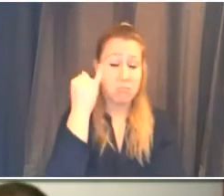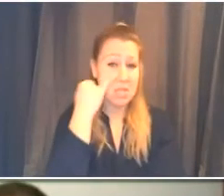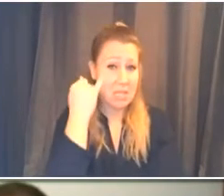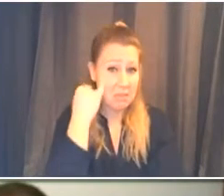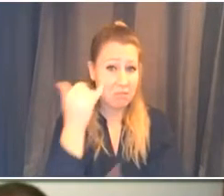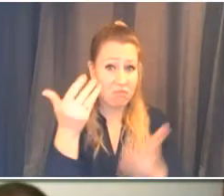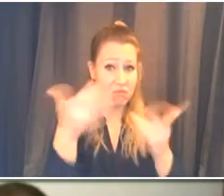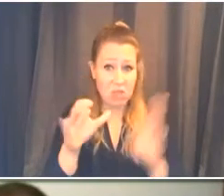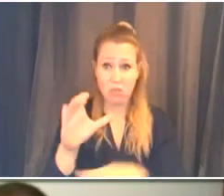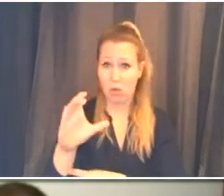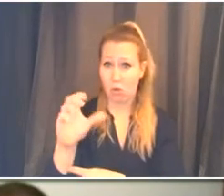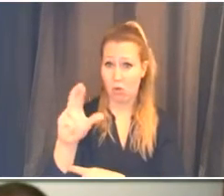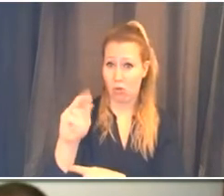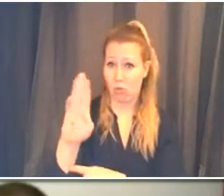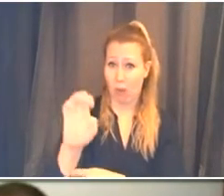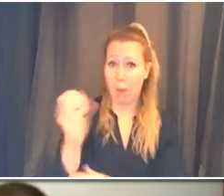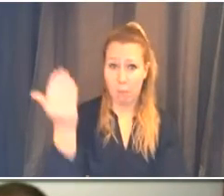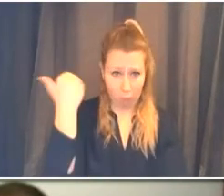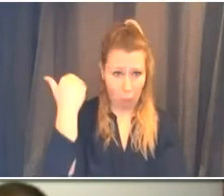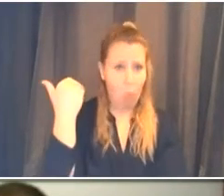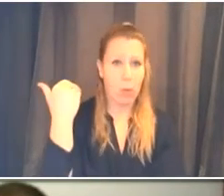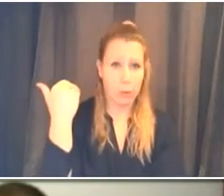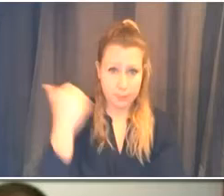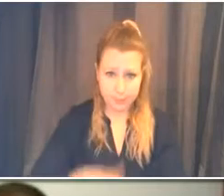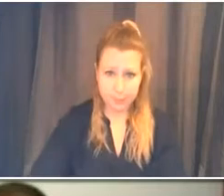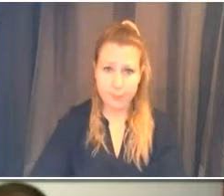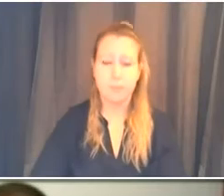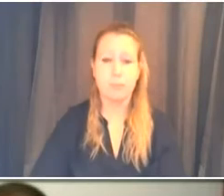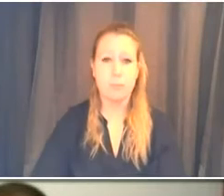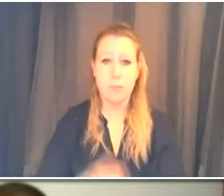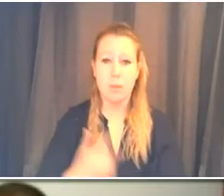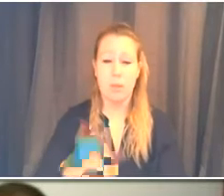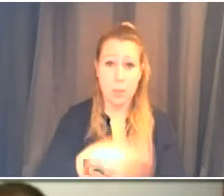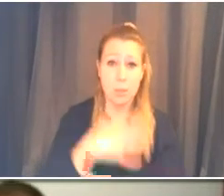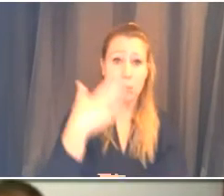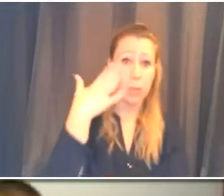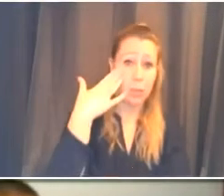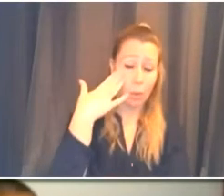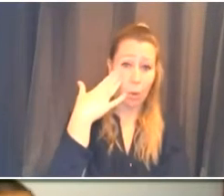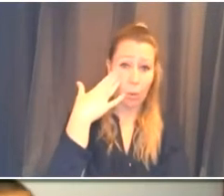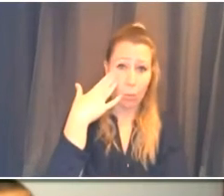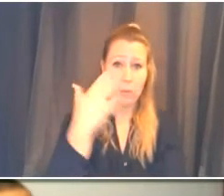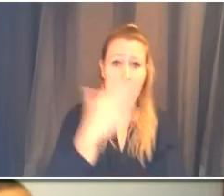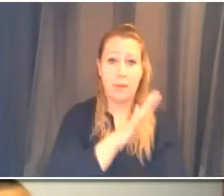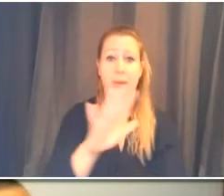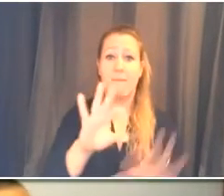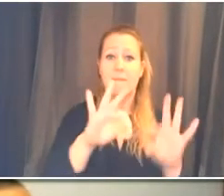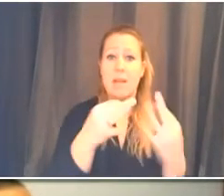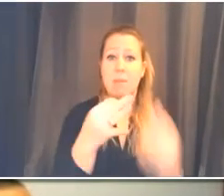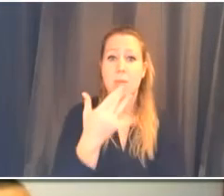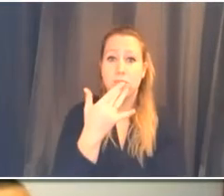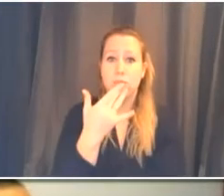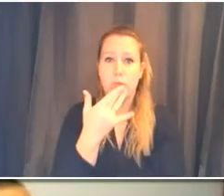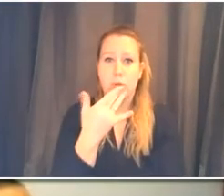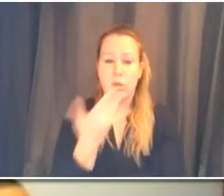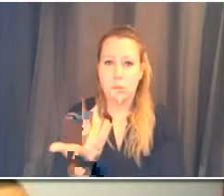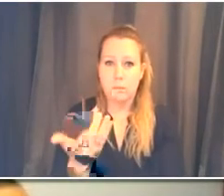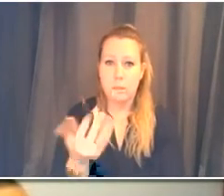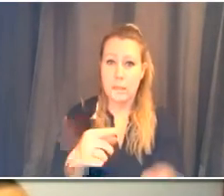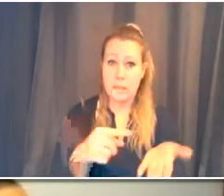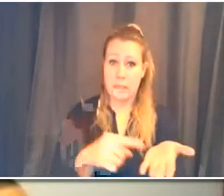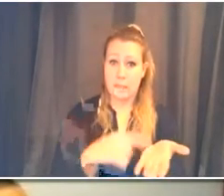necessarily want to see us at all um but we do let them know of the different avenues that are available whether it's advocacy groups the